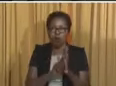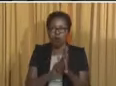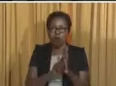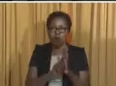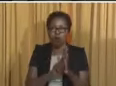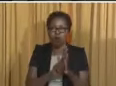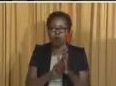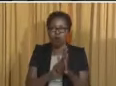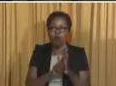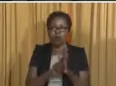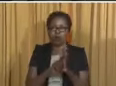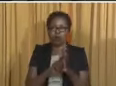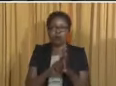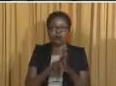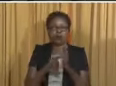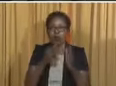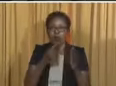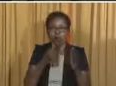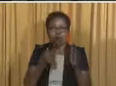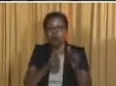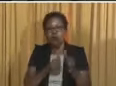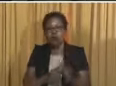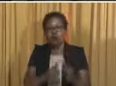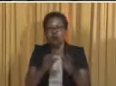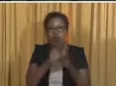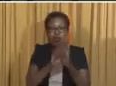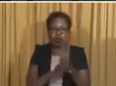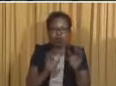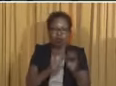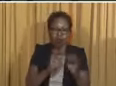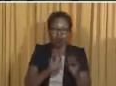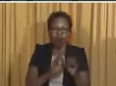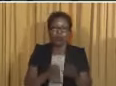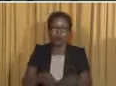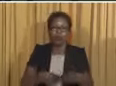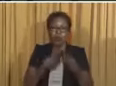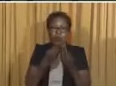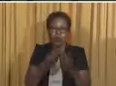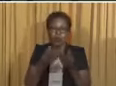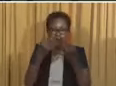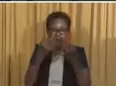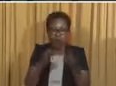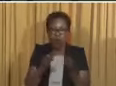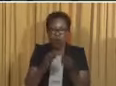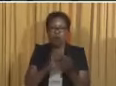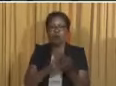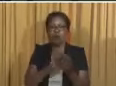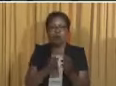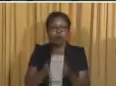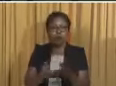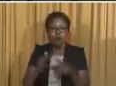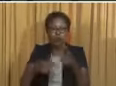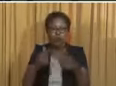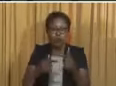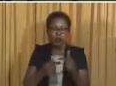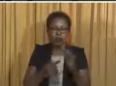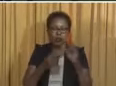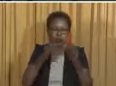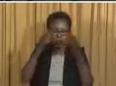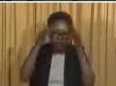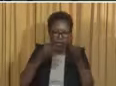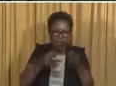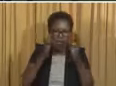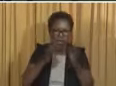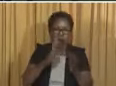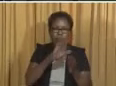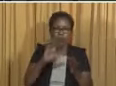declared so. The Constitution does not provide for pre-enactment mechanisms to determine whether a bill is constitutional or